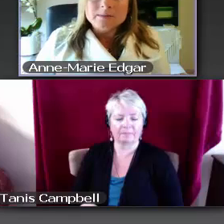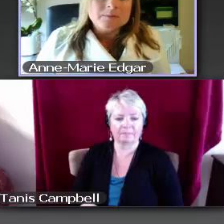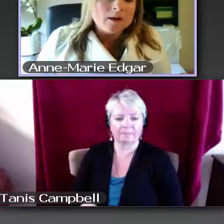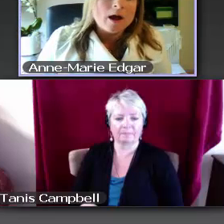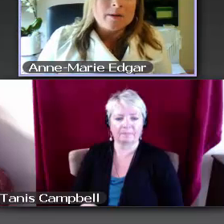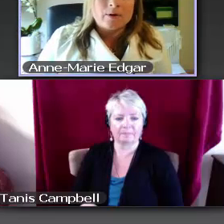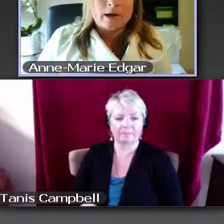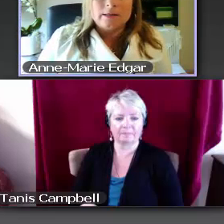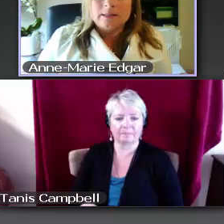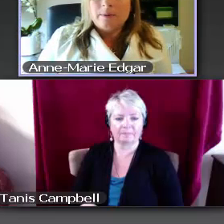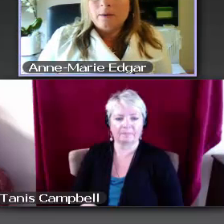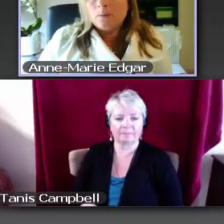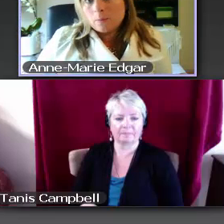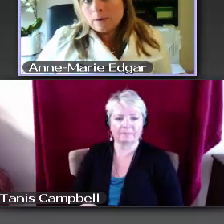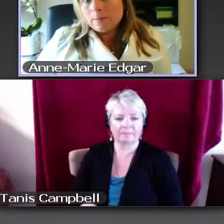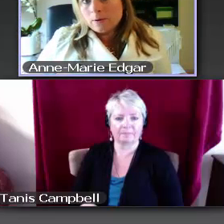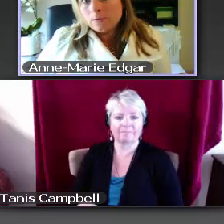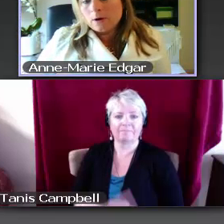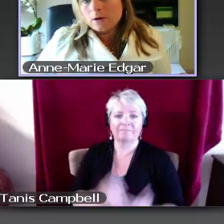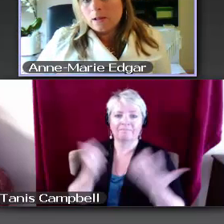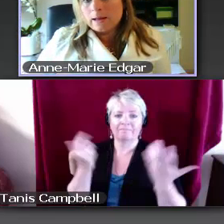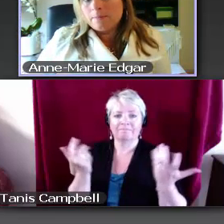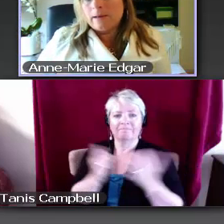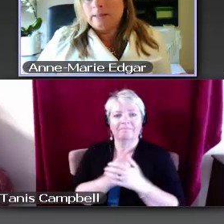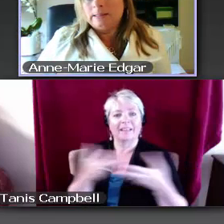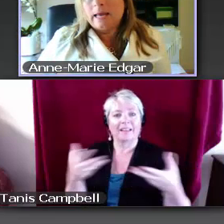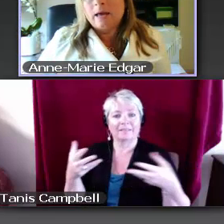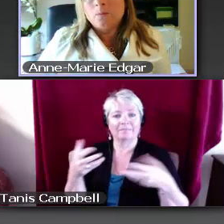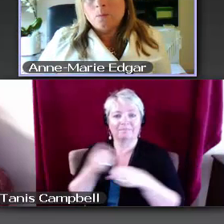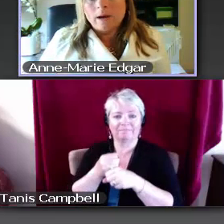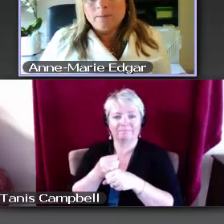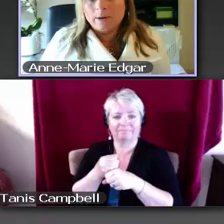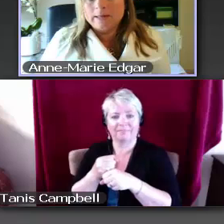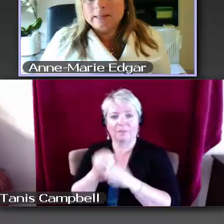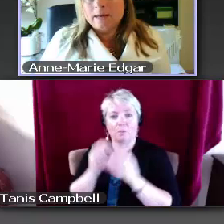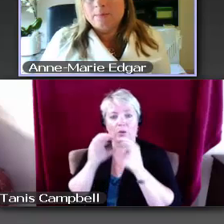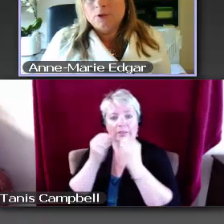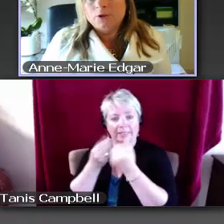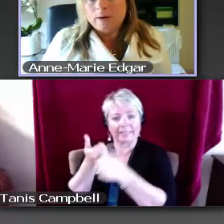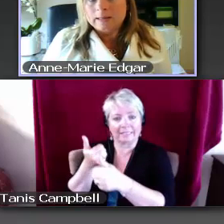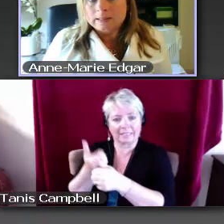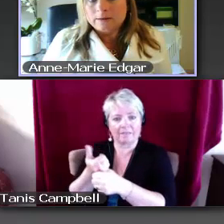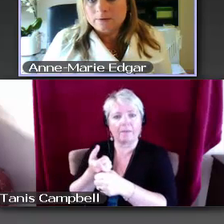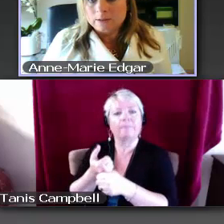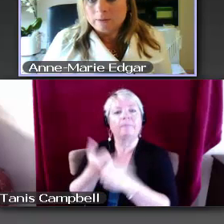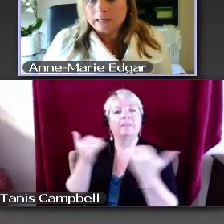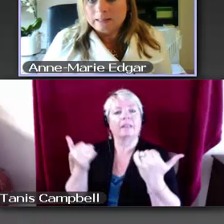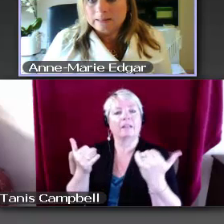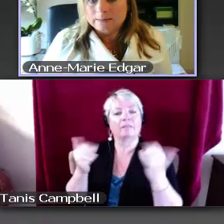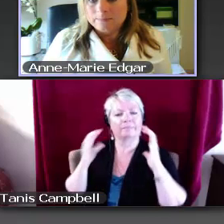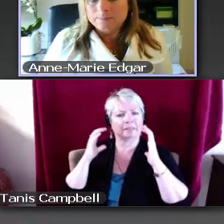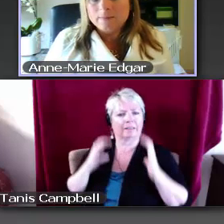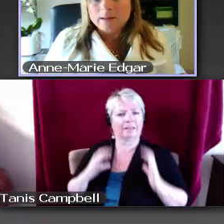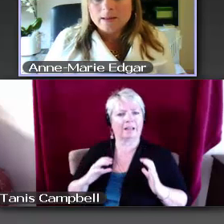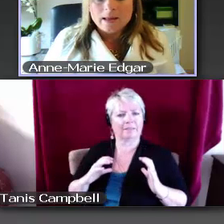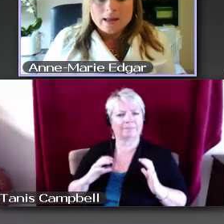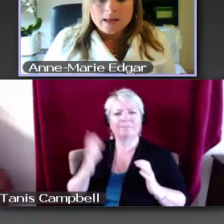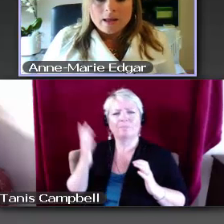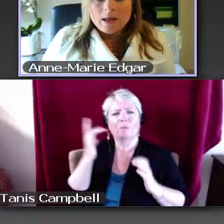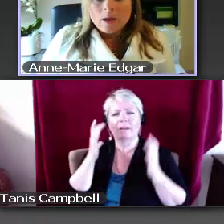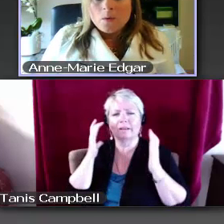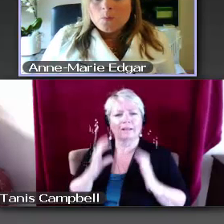So that's a lot about us, but what about our client base and what brings them to us in the first place?